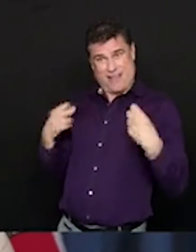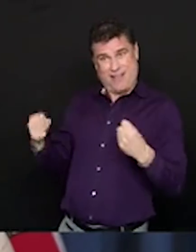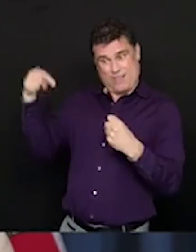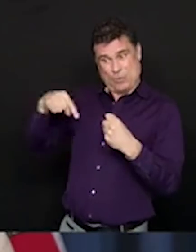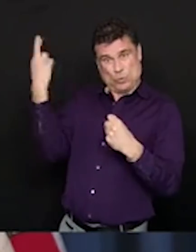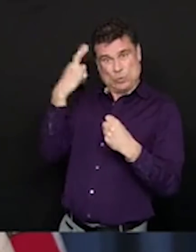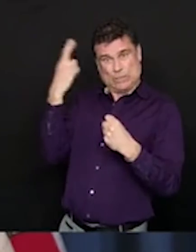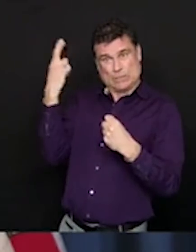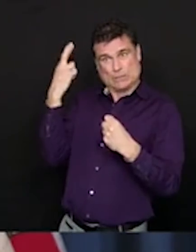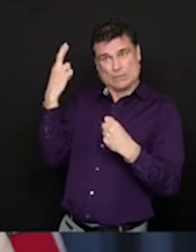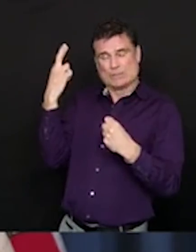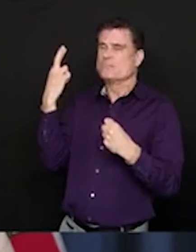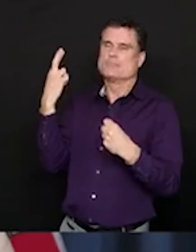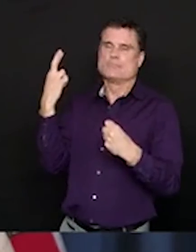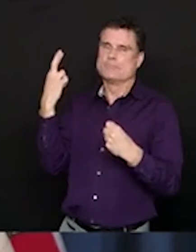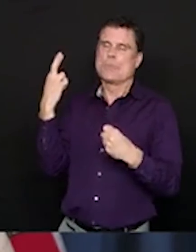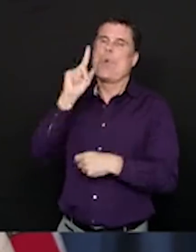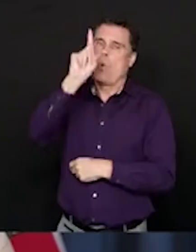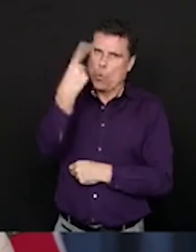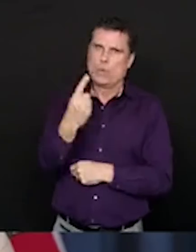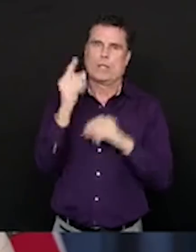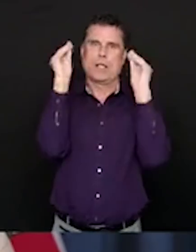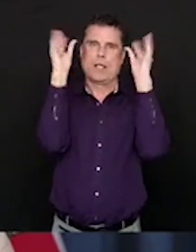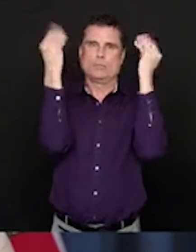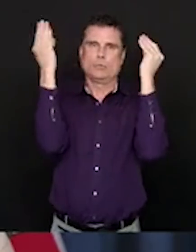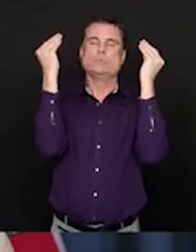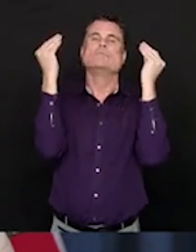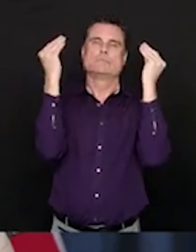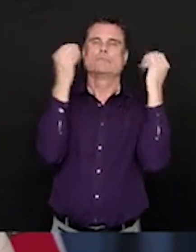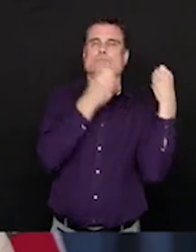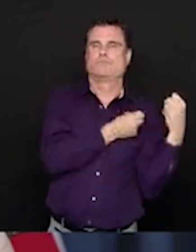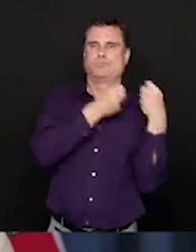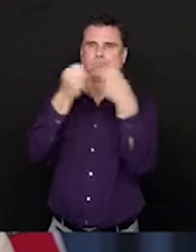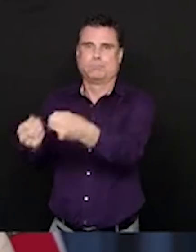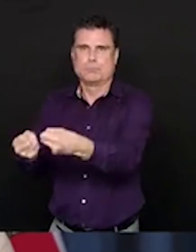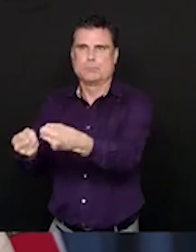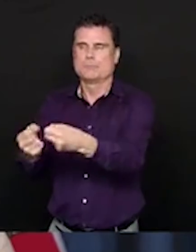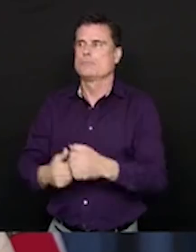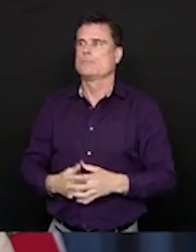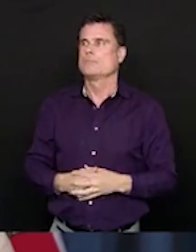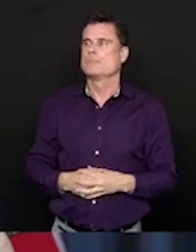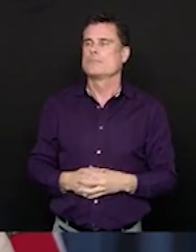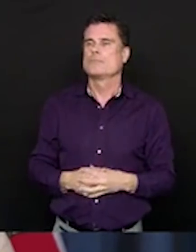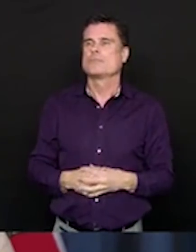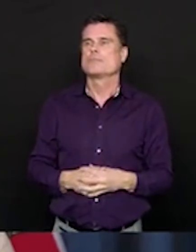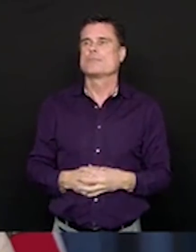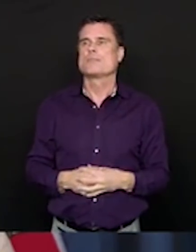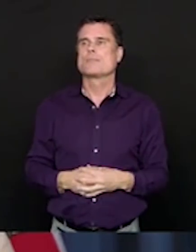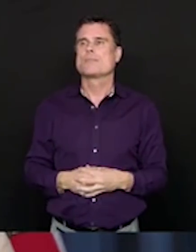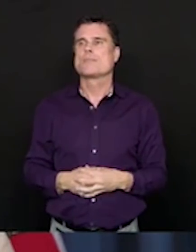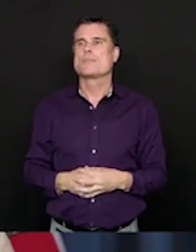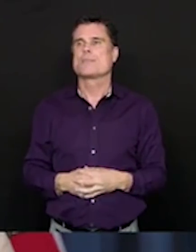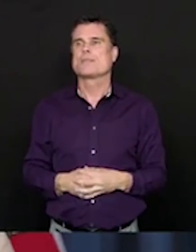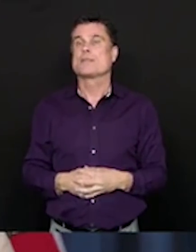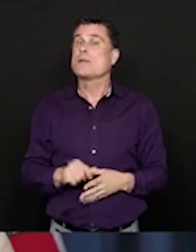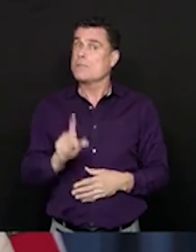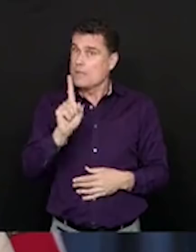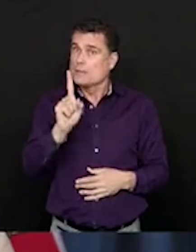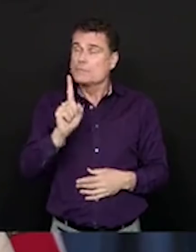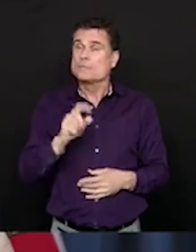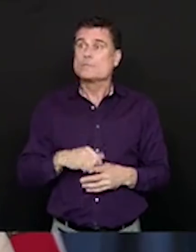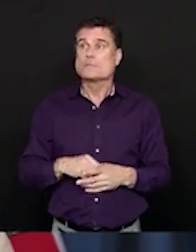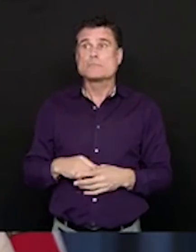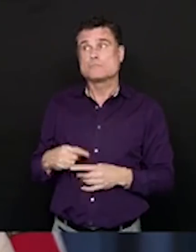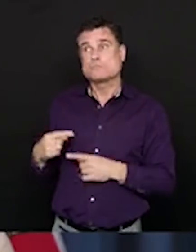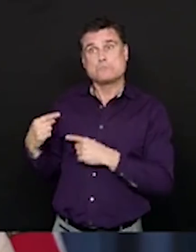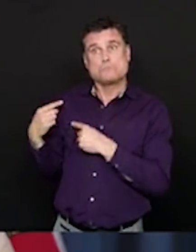as well, it was, the PPE was the main thing. We also know that call volumes are down because people aren't moving out and about as